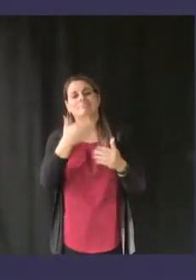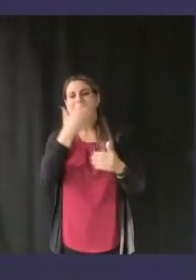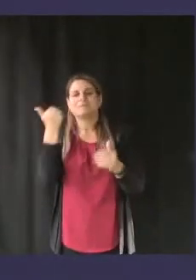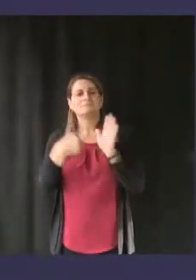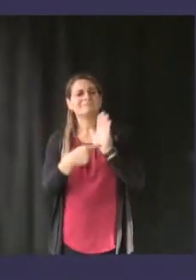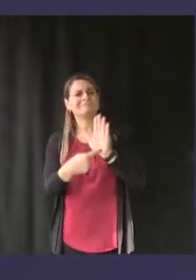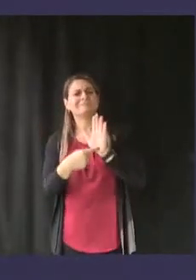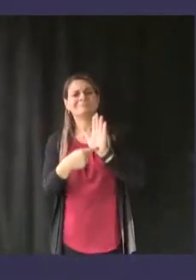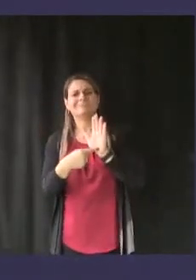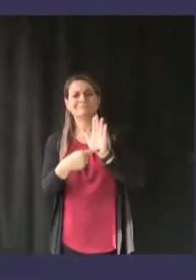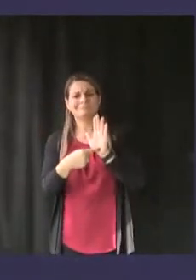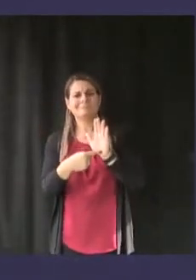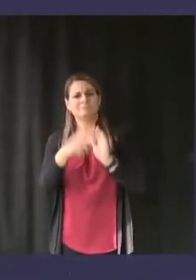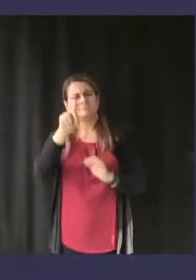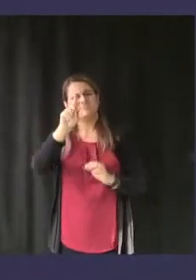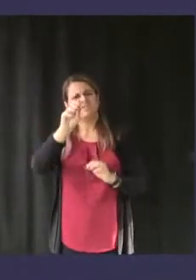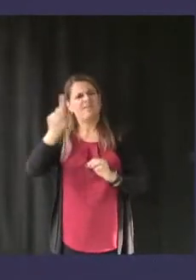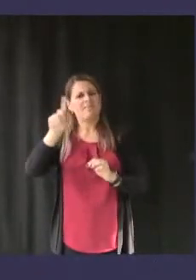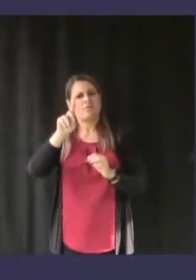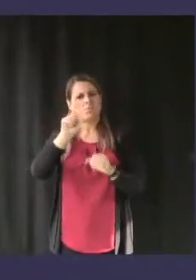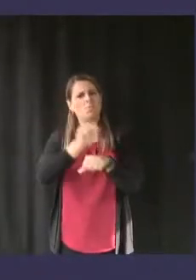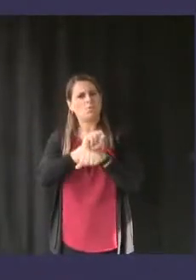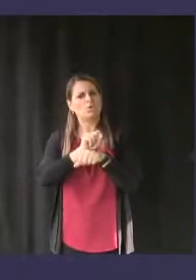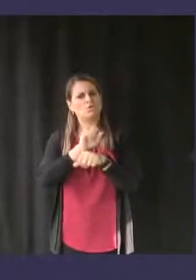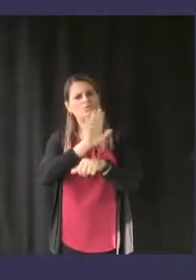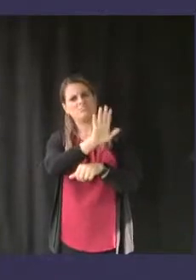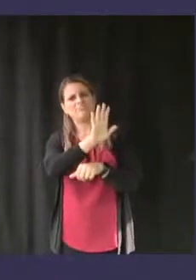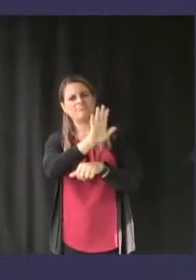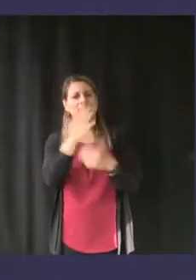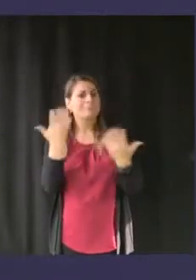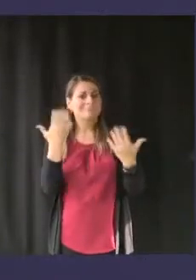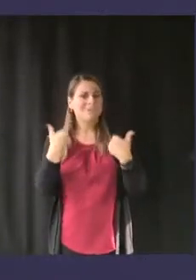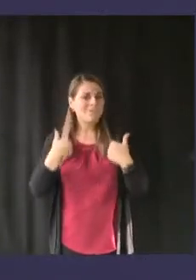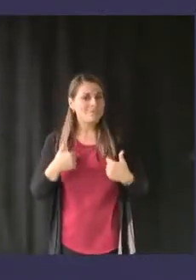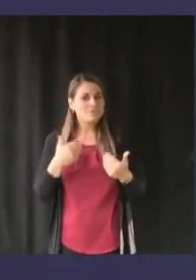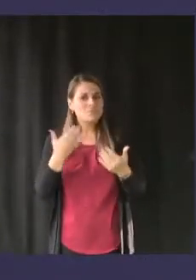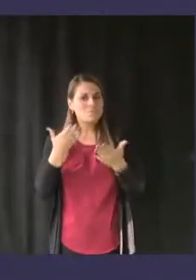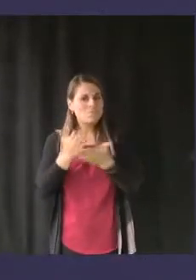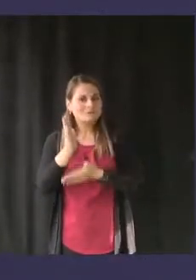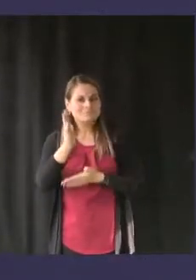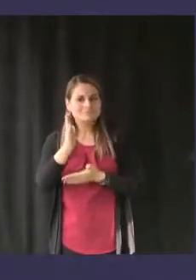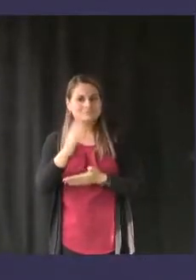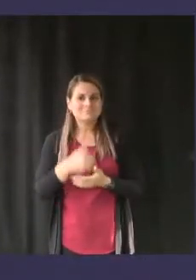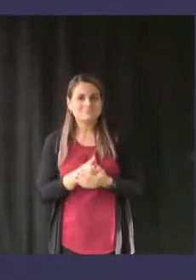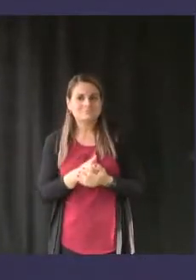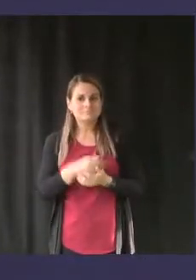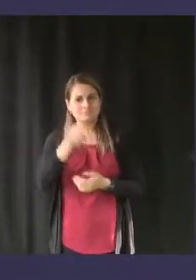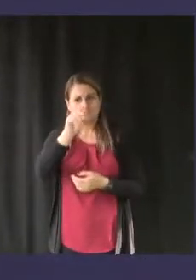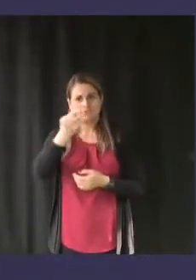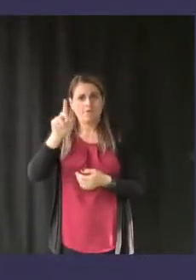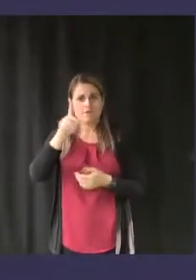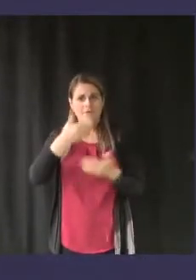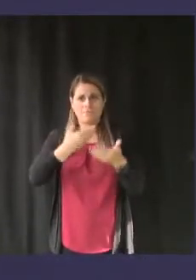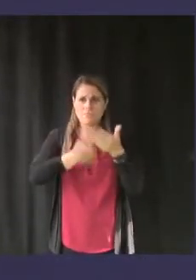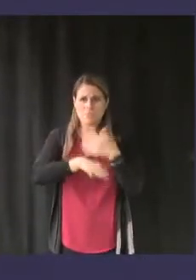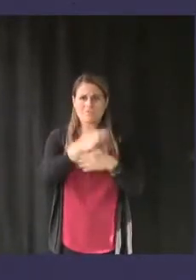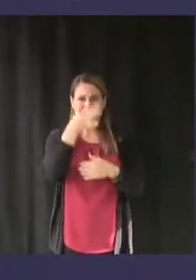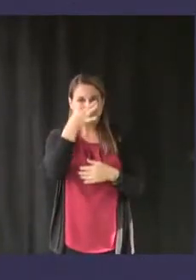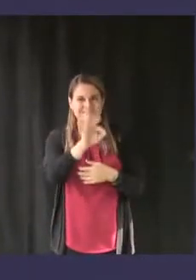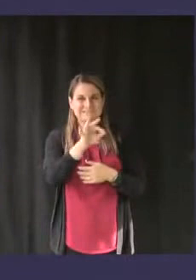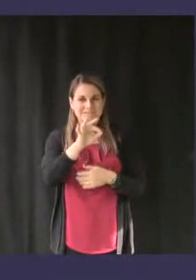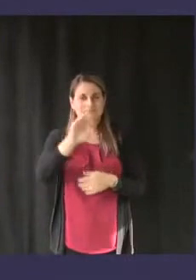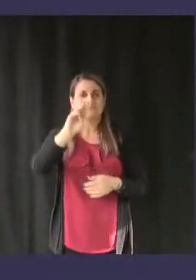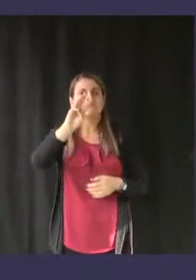perpetuated. As many here know, Senator Dodd was born right up the road in Willimantic, or as we call it, romantic